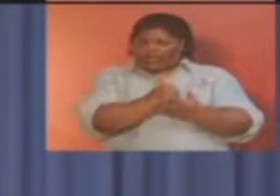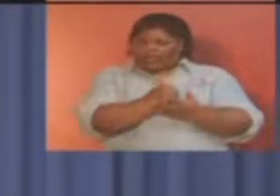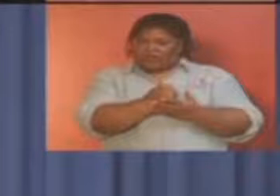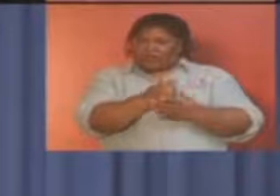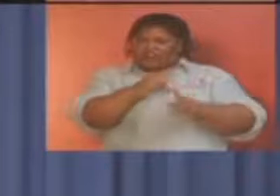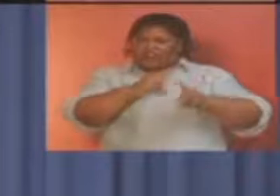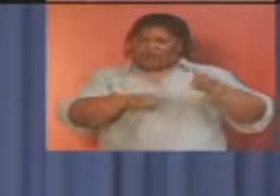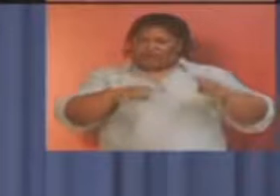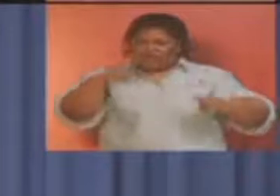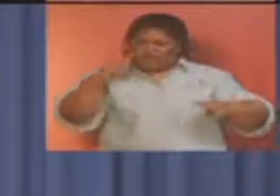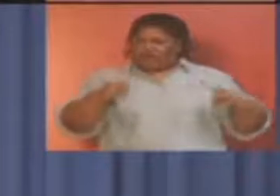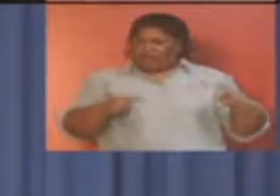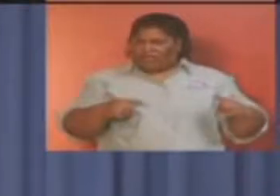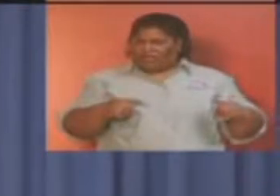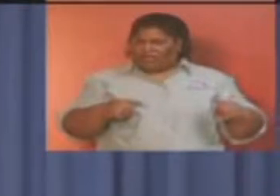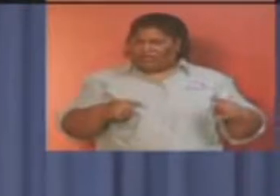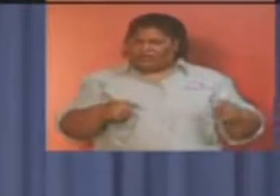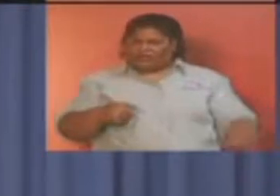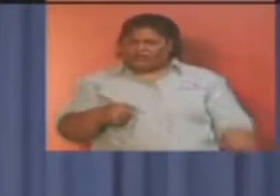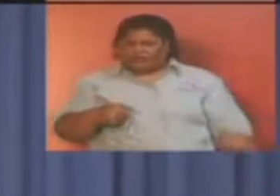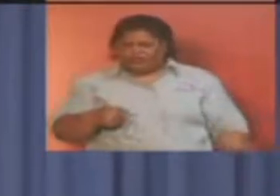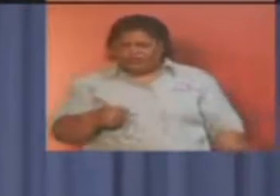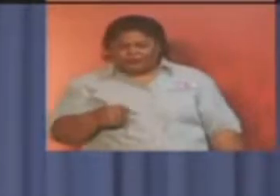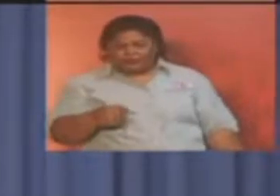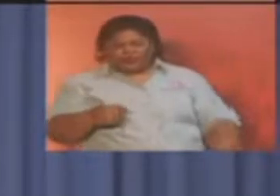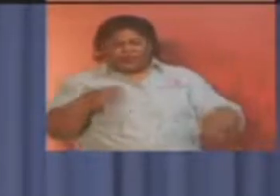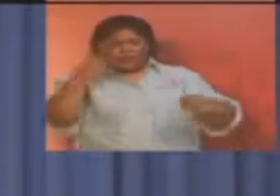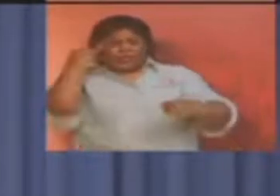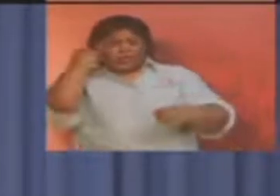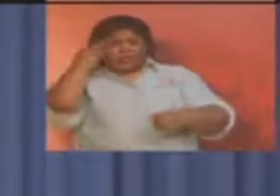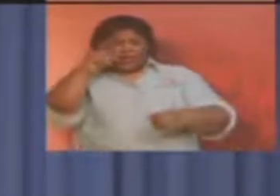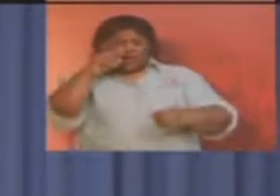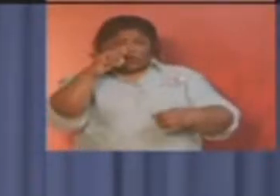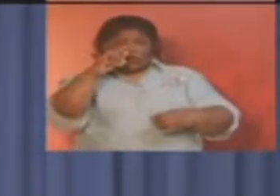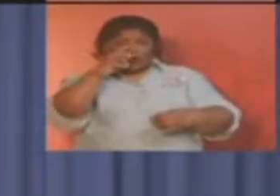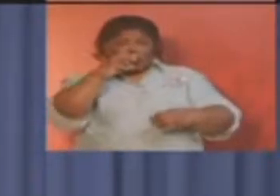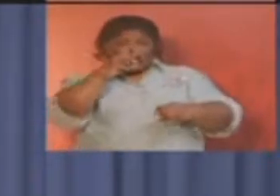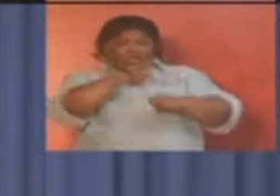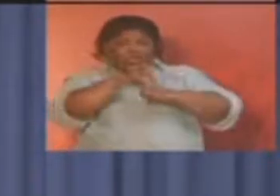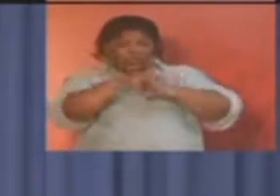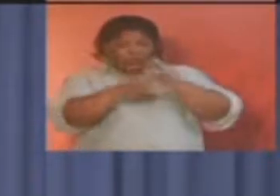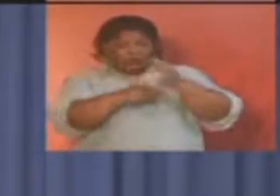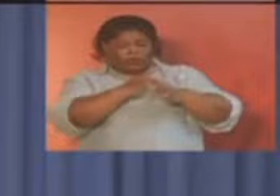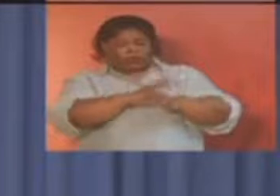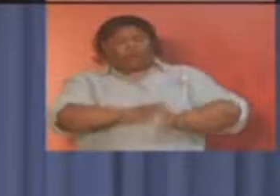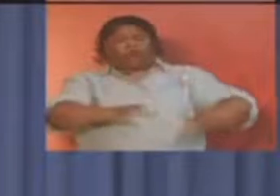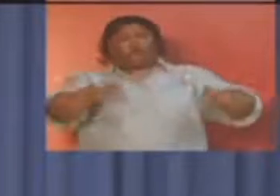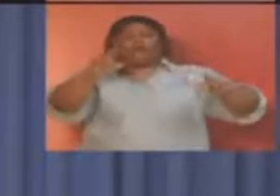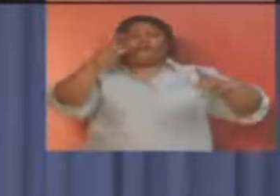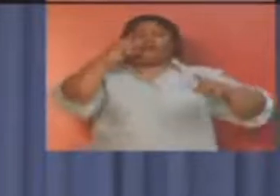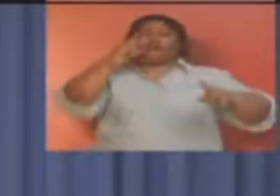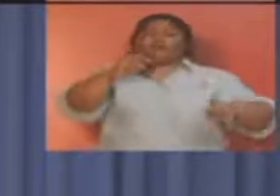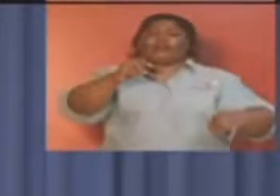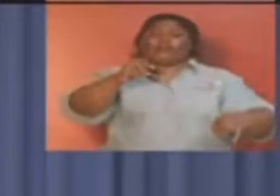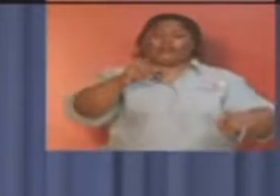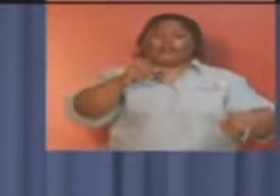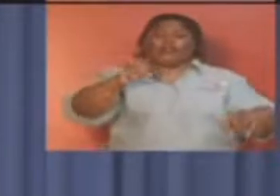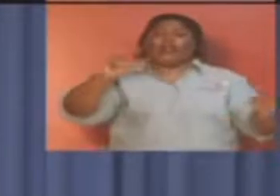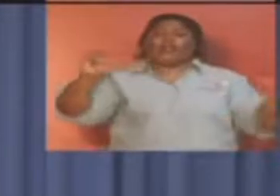look outdoors would be looking in a difficult place. External help in what form? You mean in personnel, in